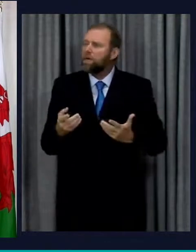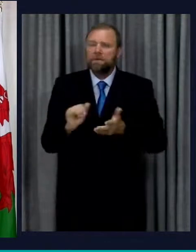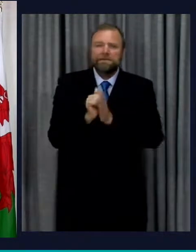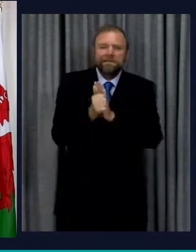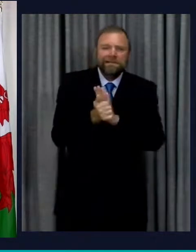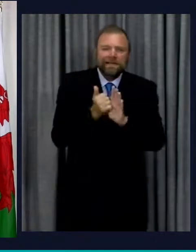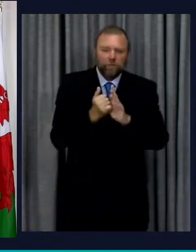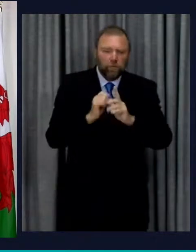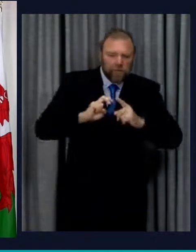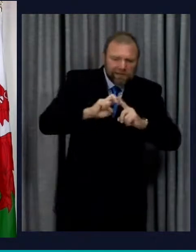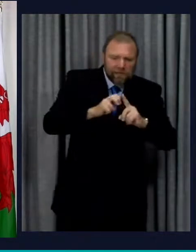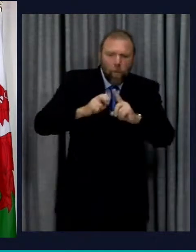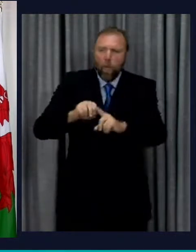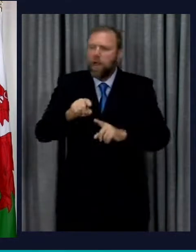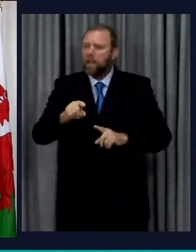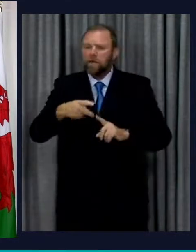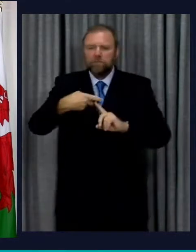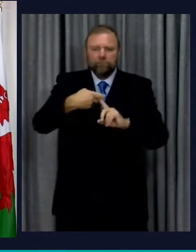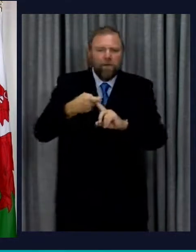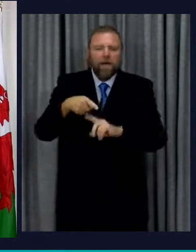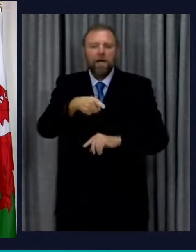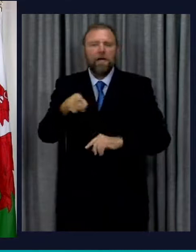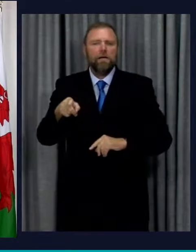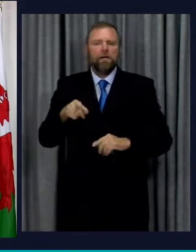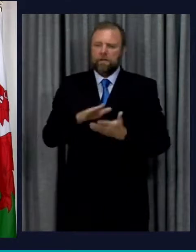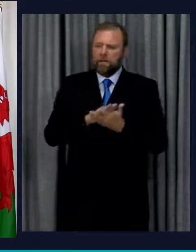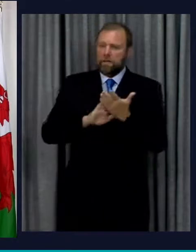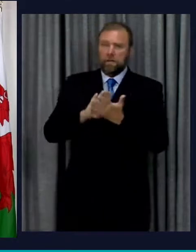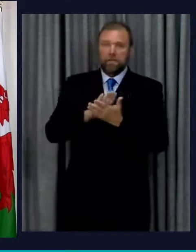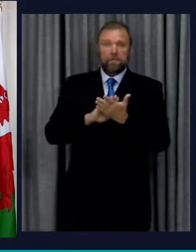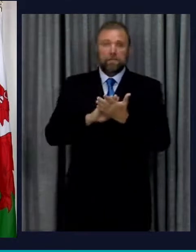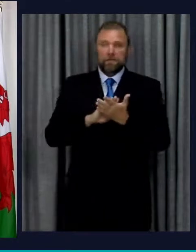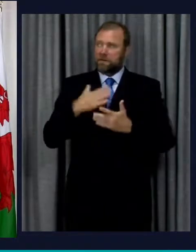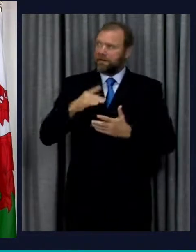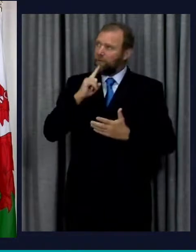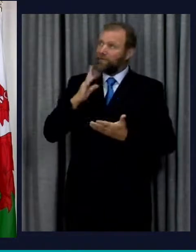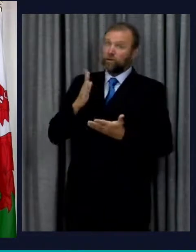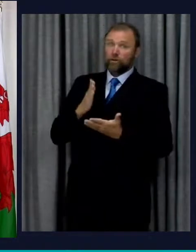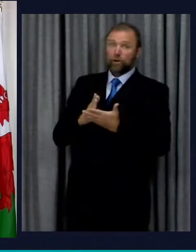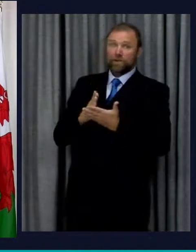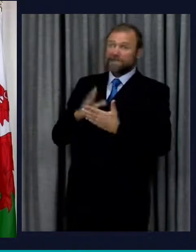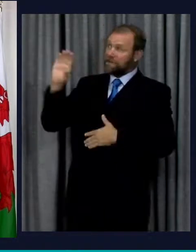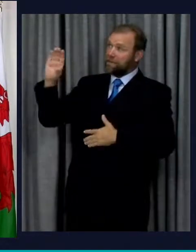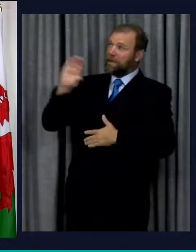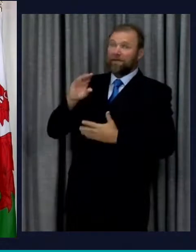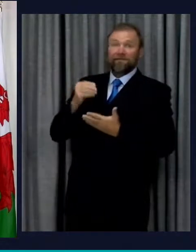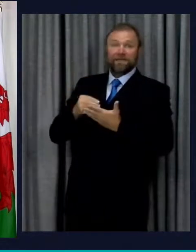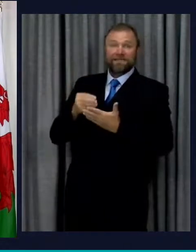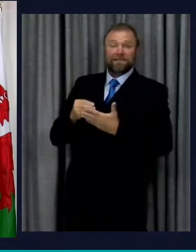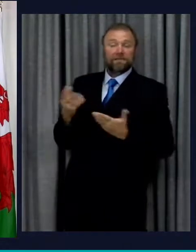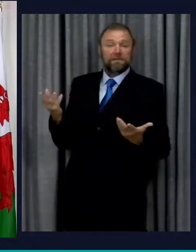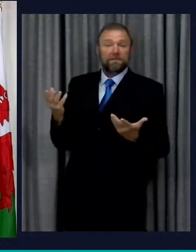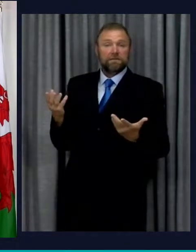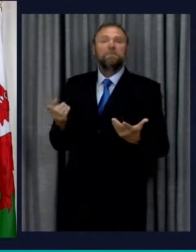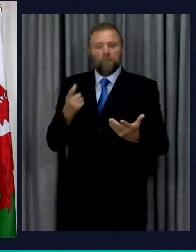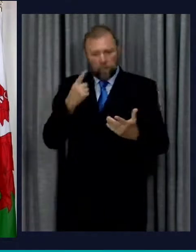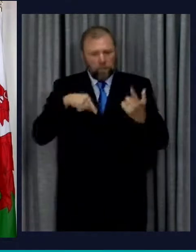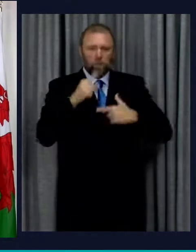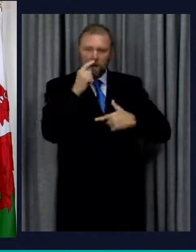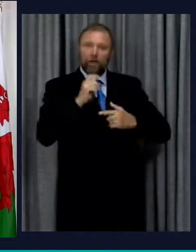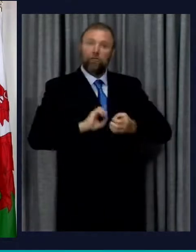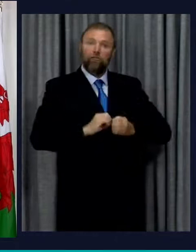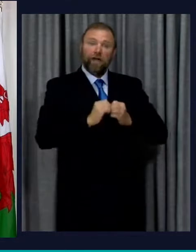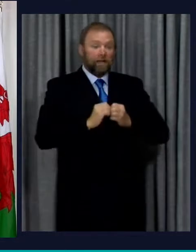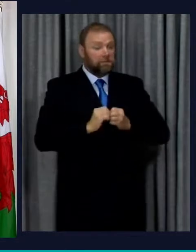on that, we've got the responsibility for skills, and certainty about that funding would mean we could do more to create what should be good jobs for Welsh